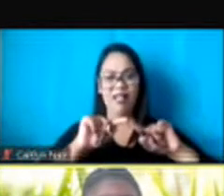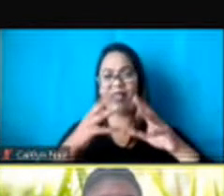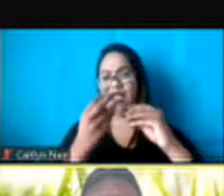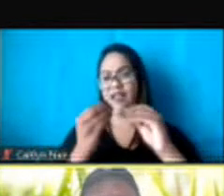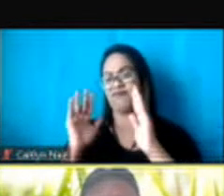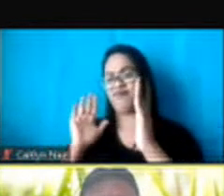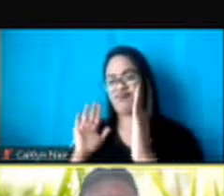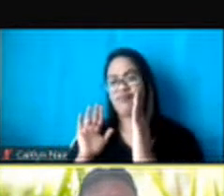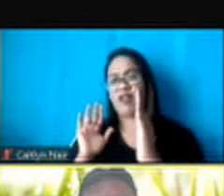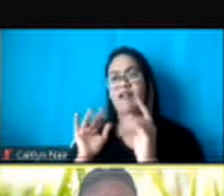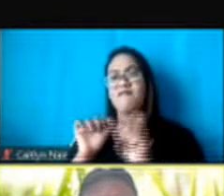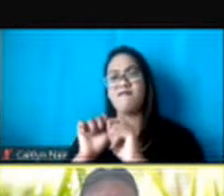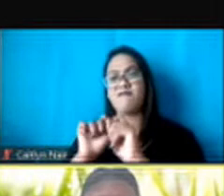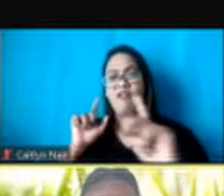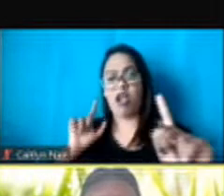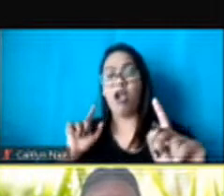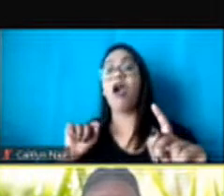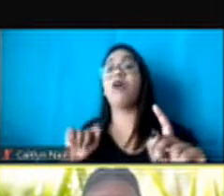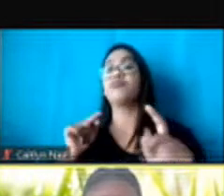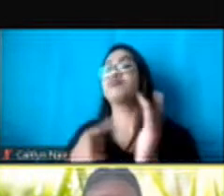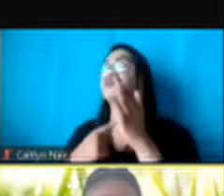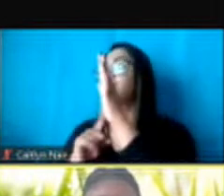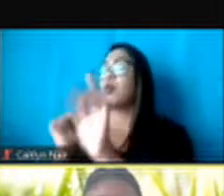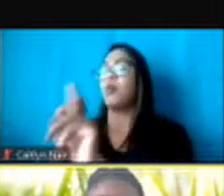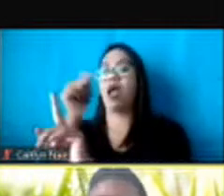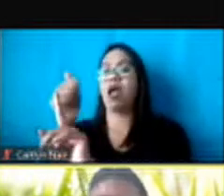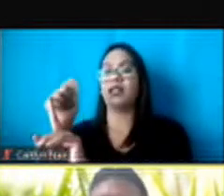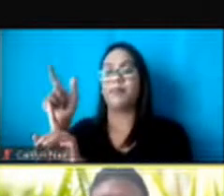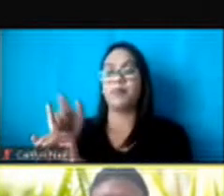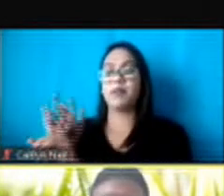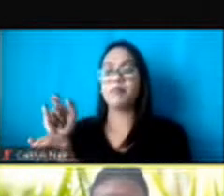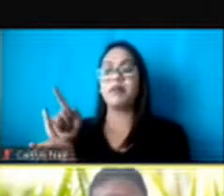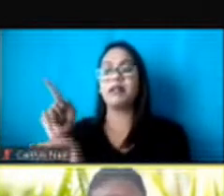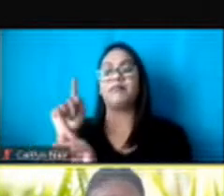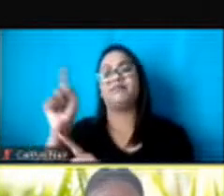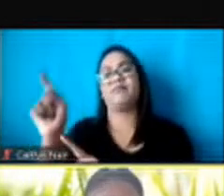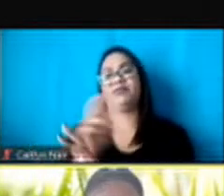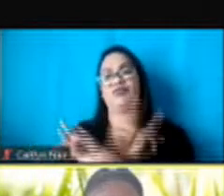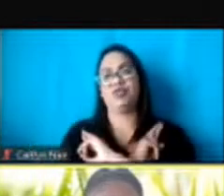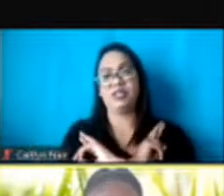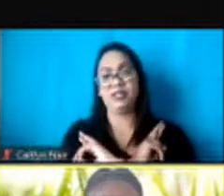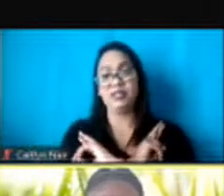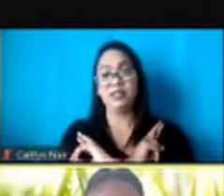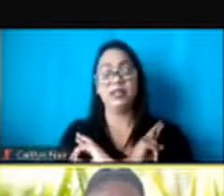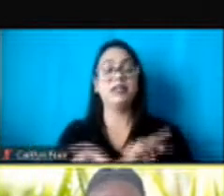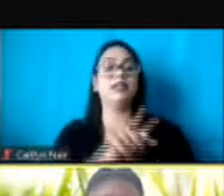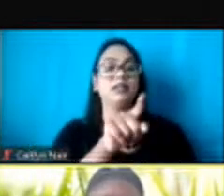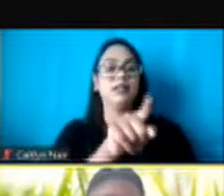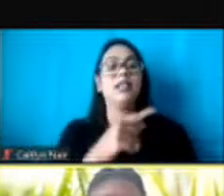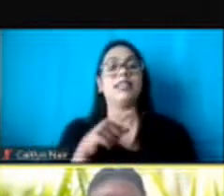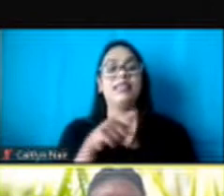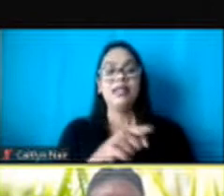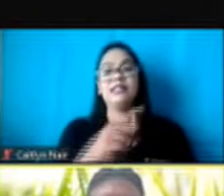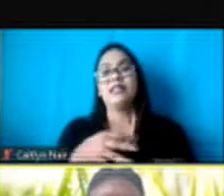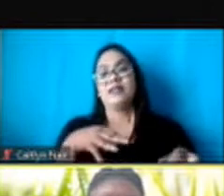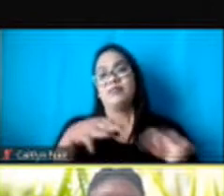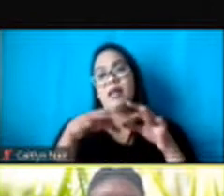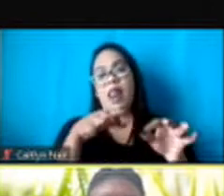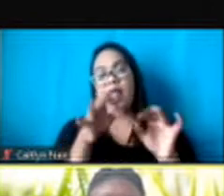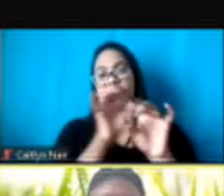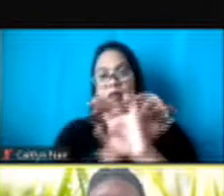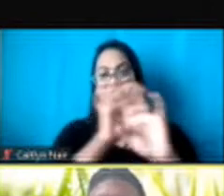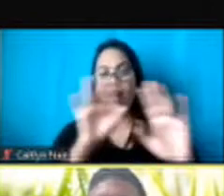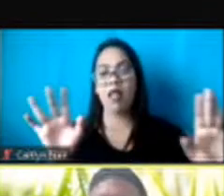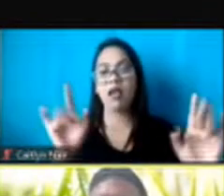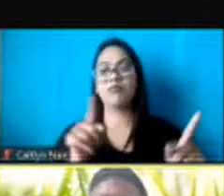So with that closure, just to say a thanks to all our emergency services and the actions that we take to